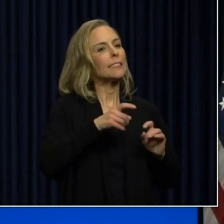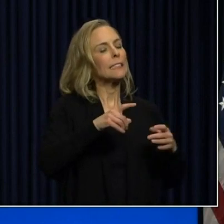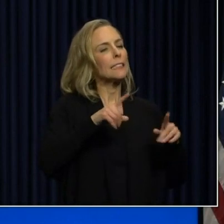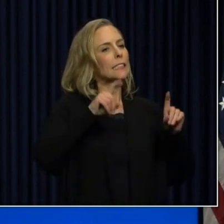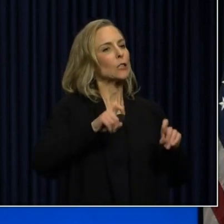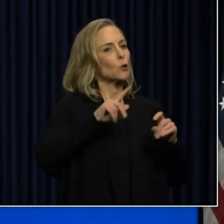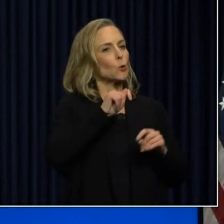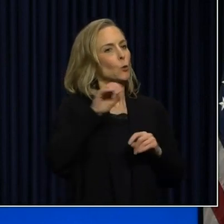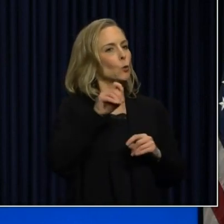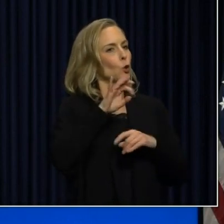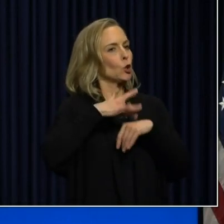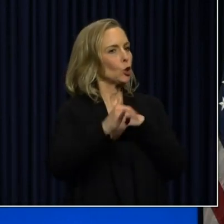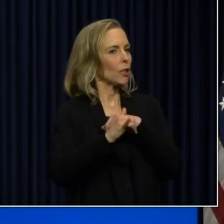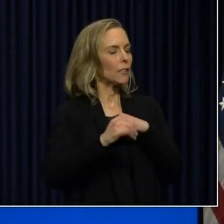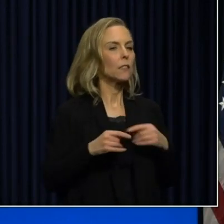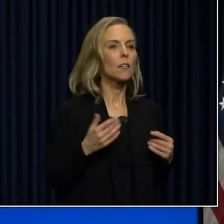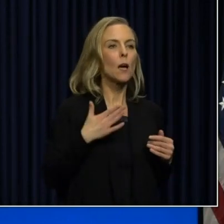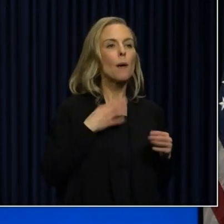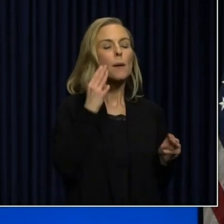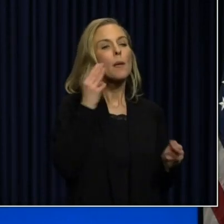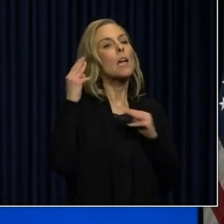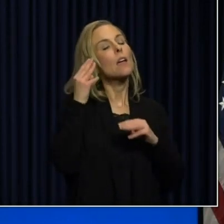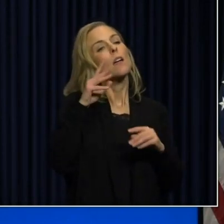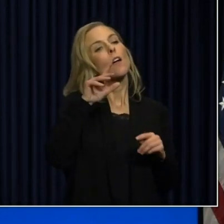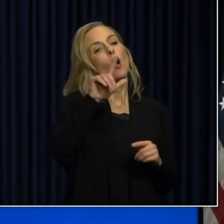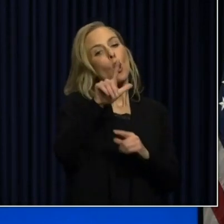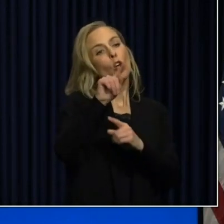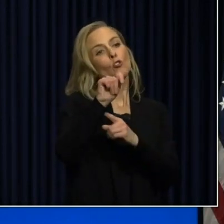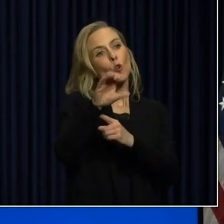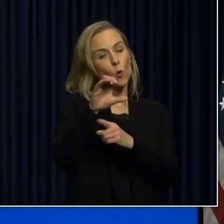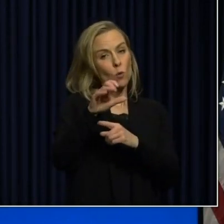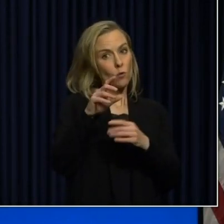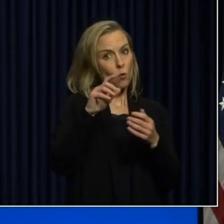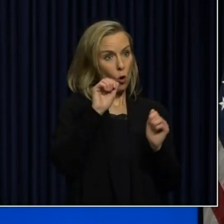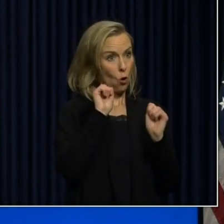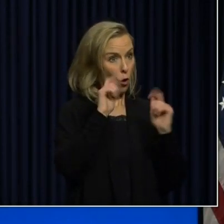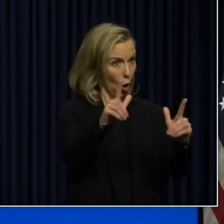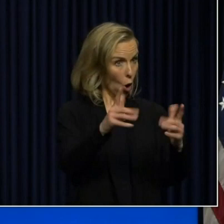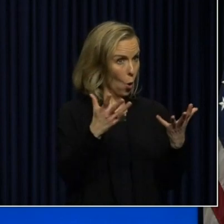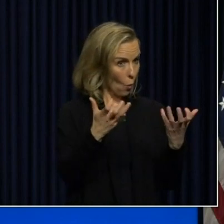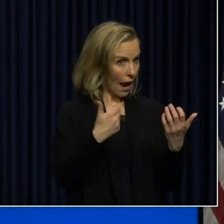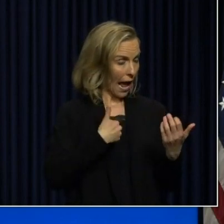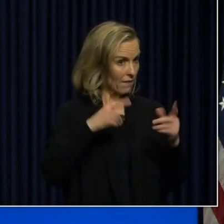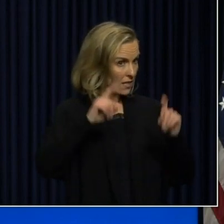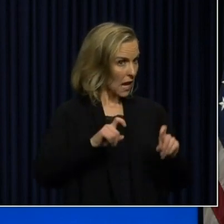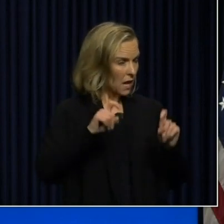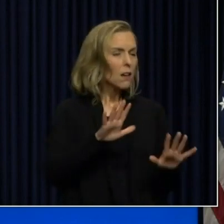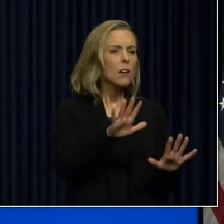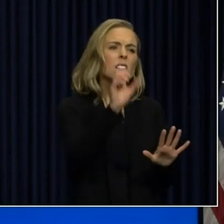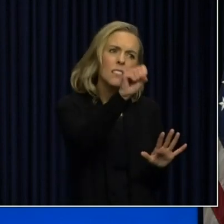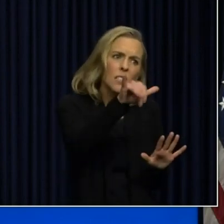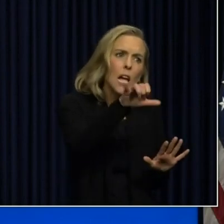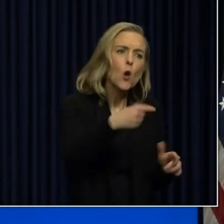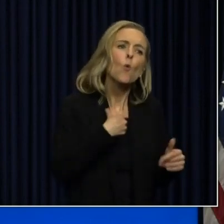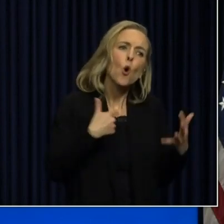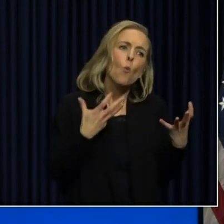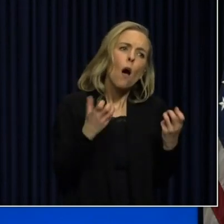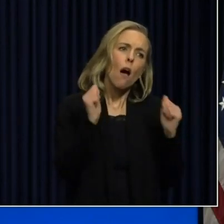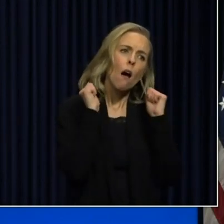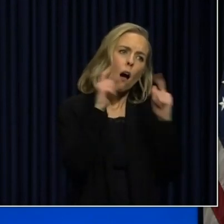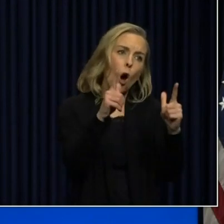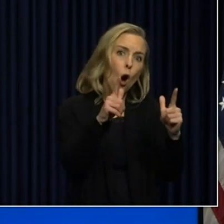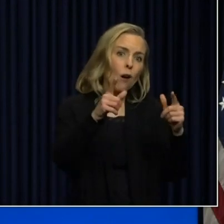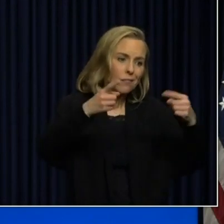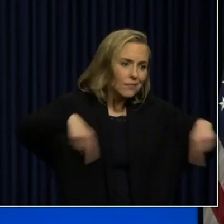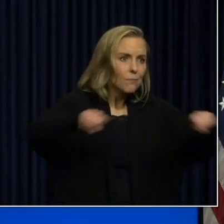My memory is the governor wants to have all residents of long-term care facilities tested. Has the state required that? We want everybody to get to the point